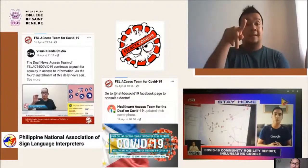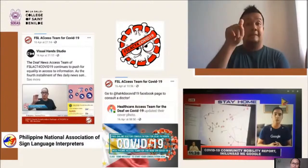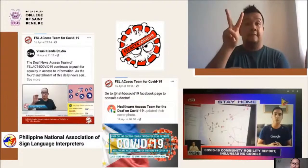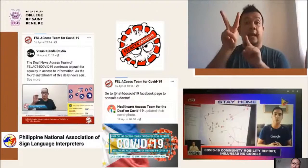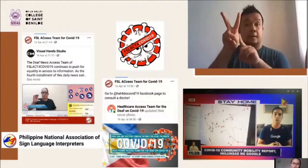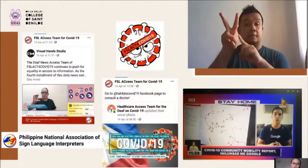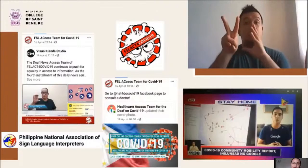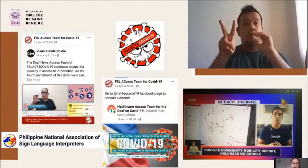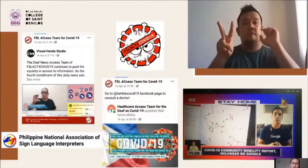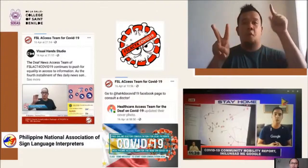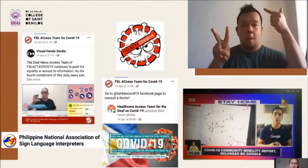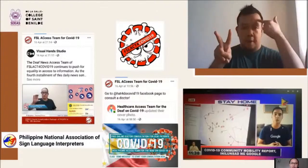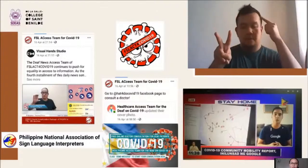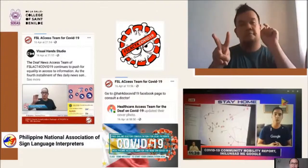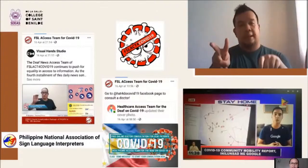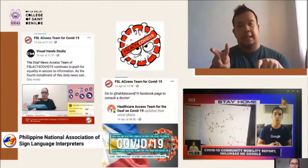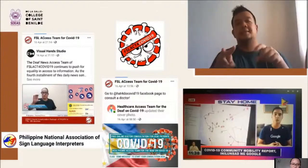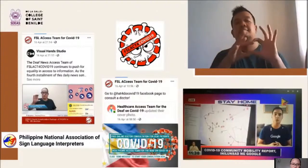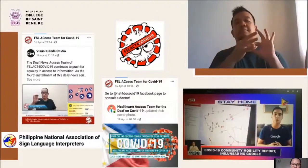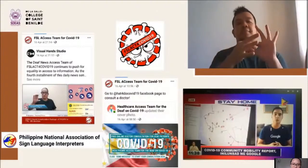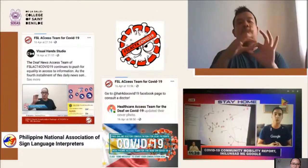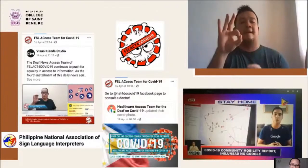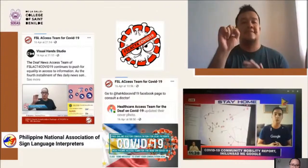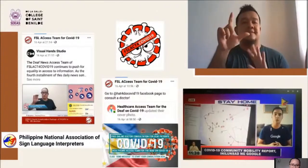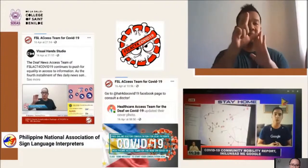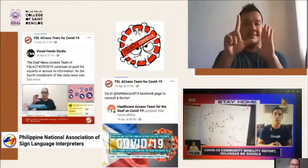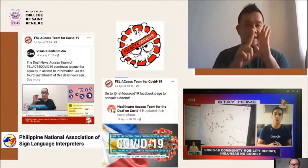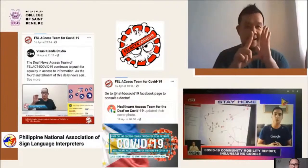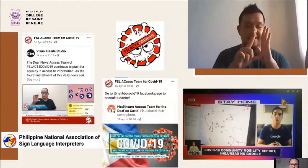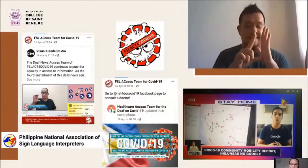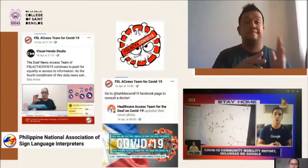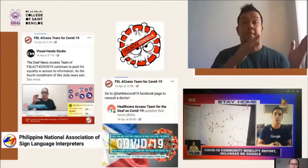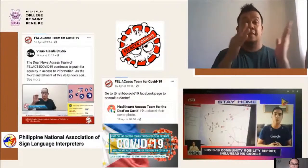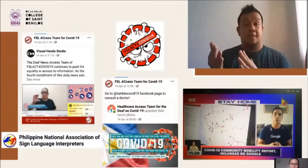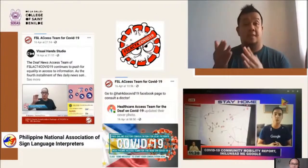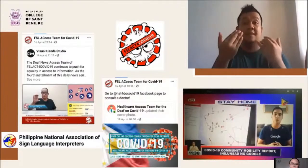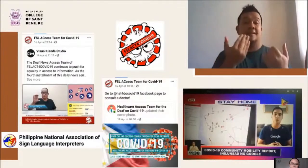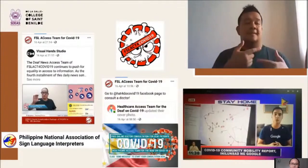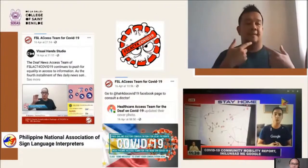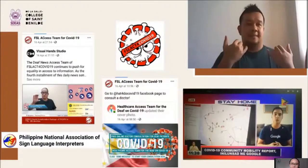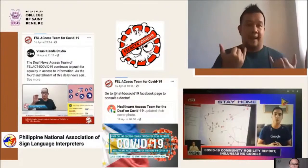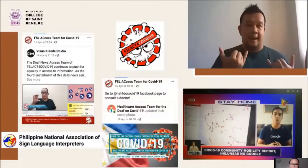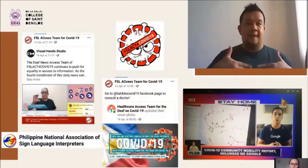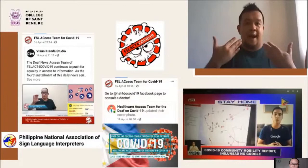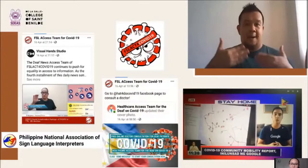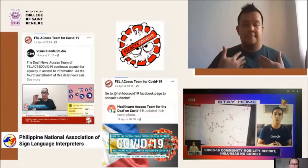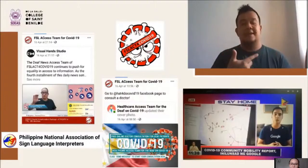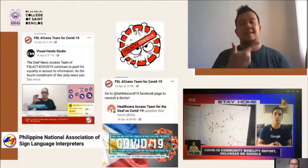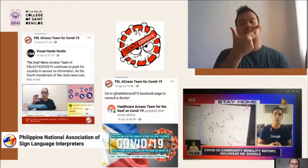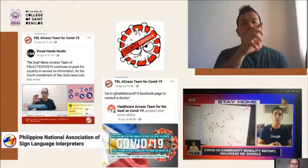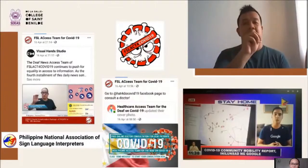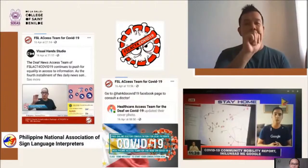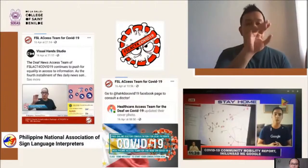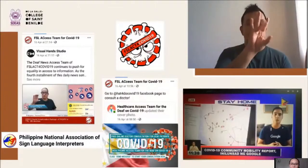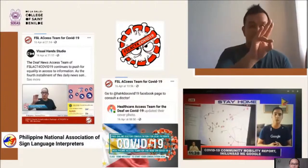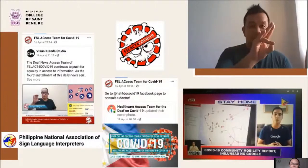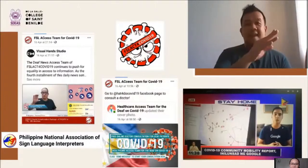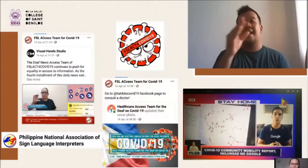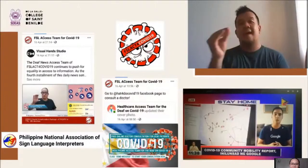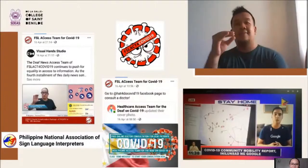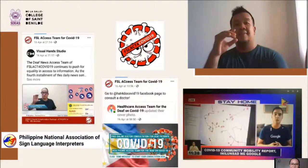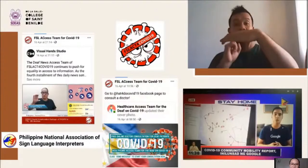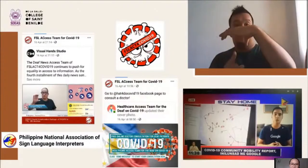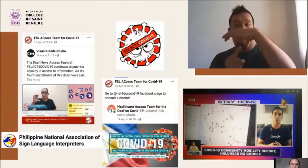So, yun nga yung FSLO. Again, we're very happy na sa GMA, sa ABS, and other networks. Dati